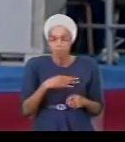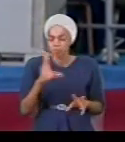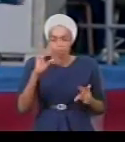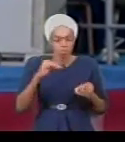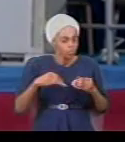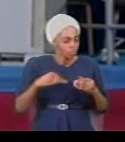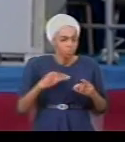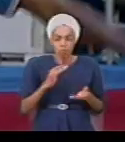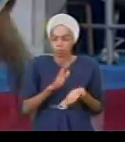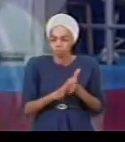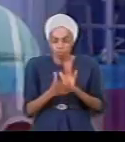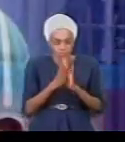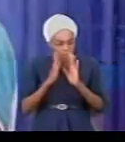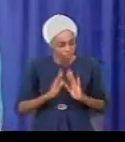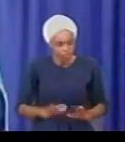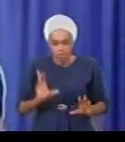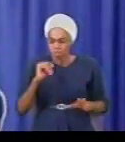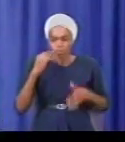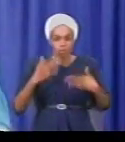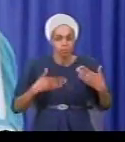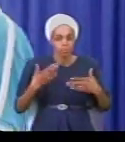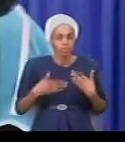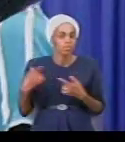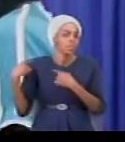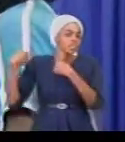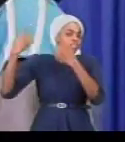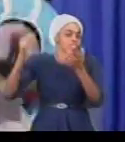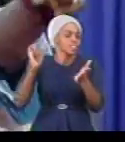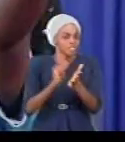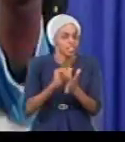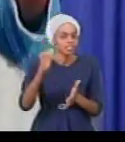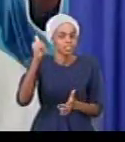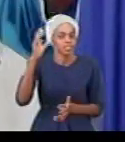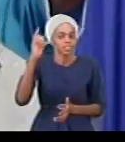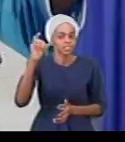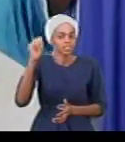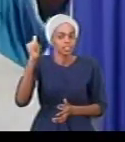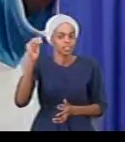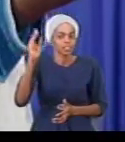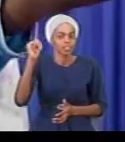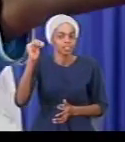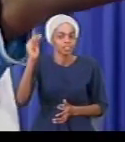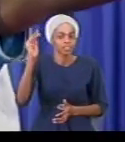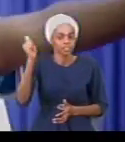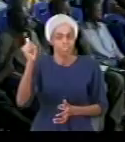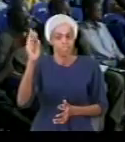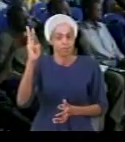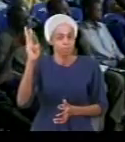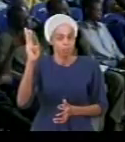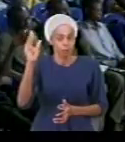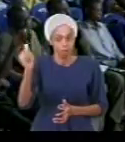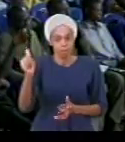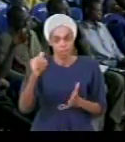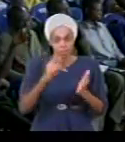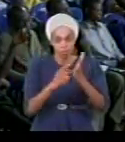on Sunday, Adamawa, my life has been changed. Church, praise the